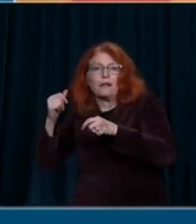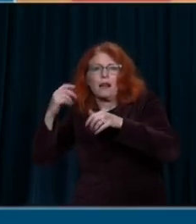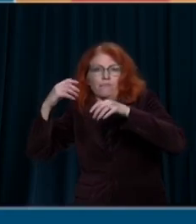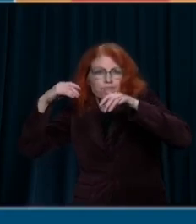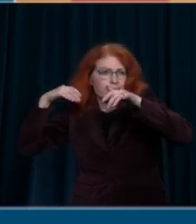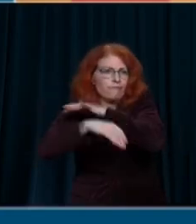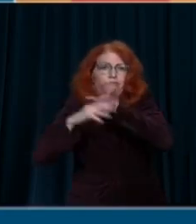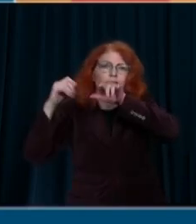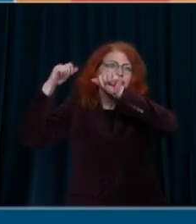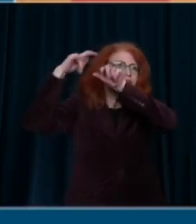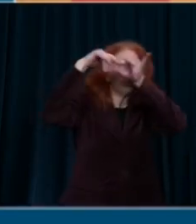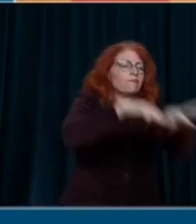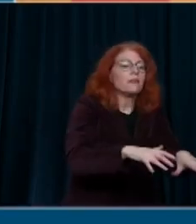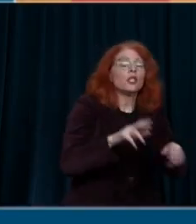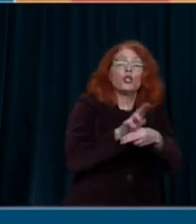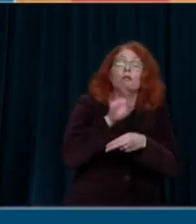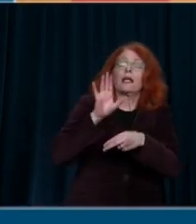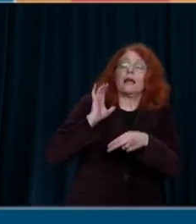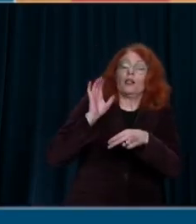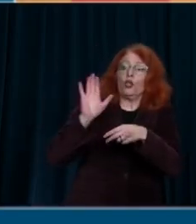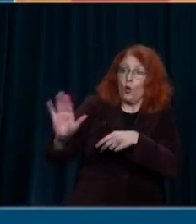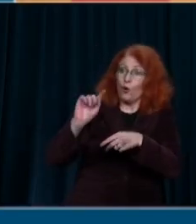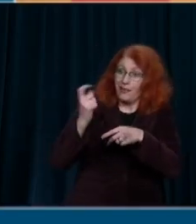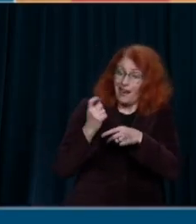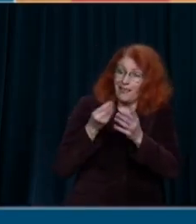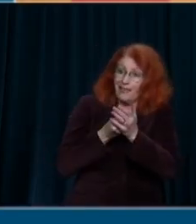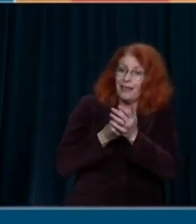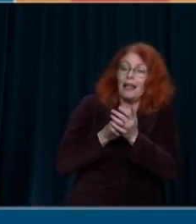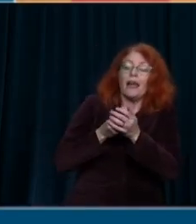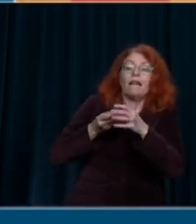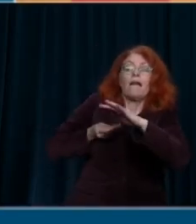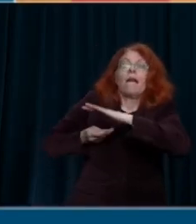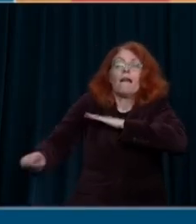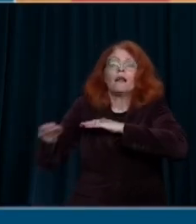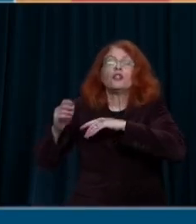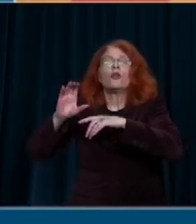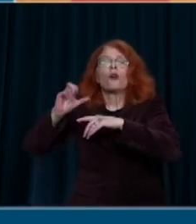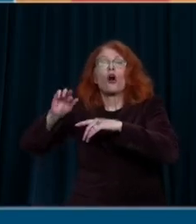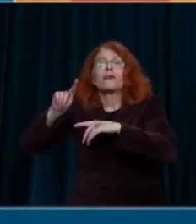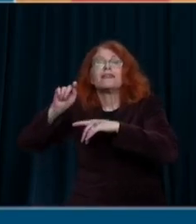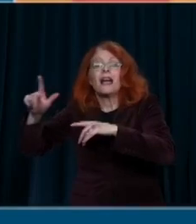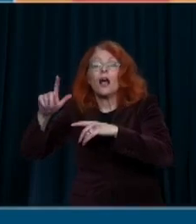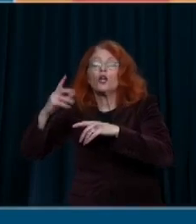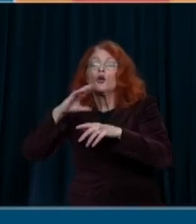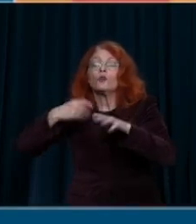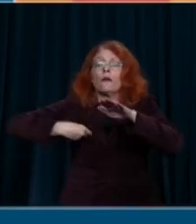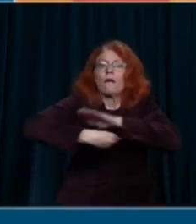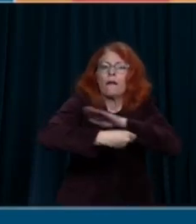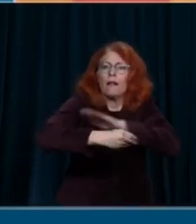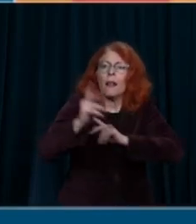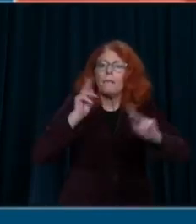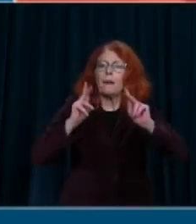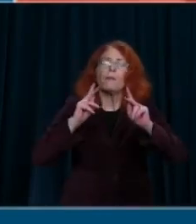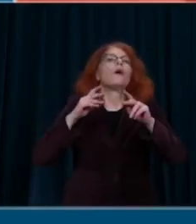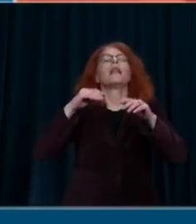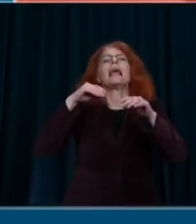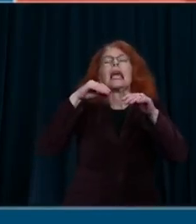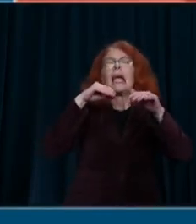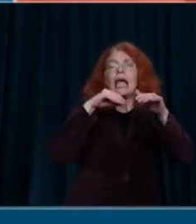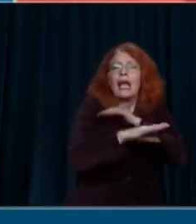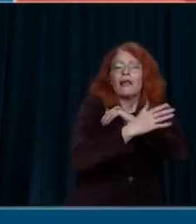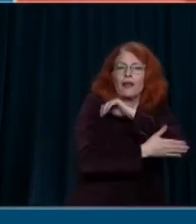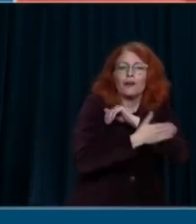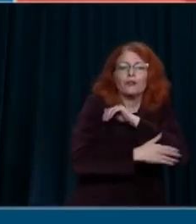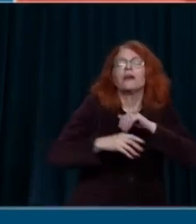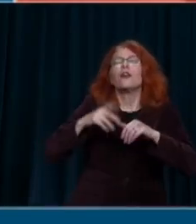to take your tax dollars and funnel them to the cartels that are trafficking people into our country. You're the doctor of theology. I'll ask